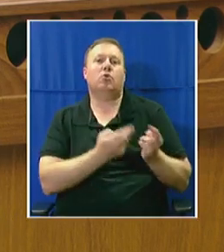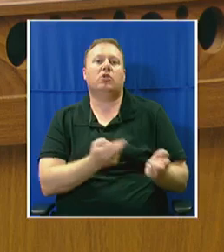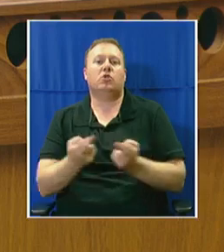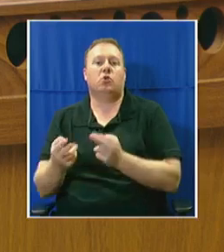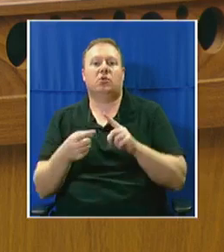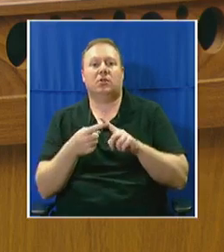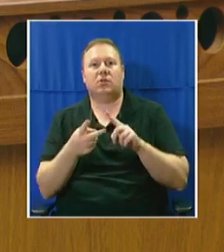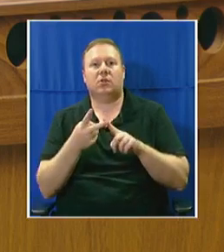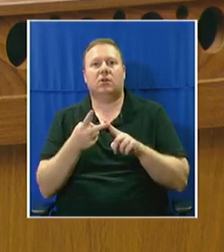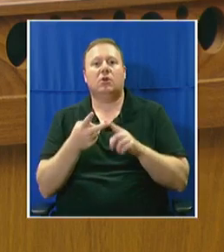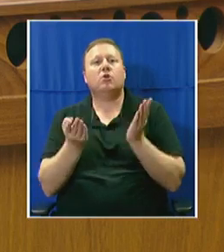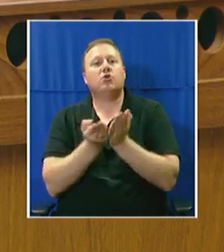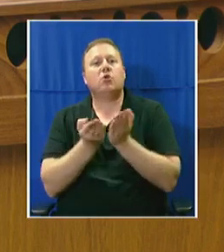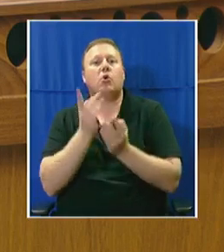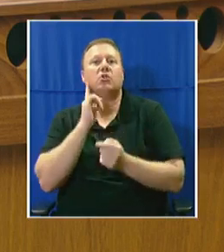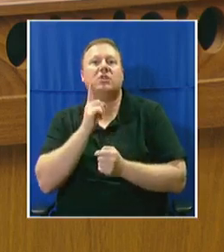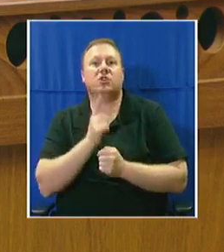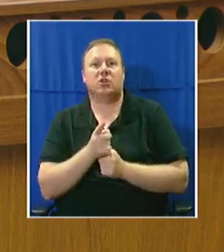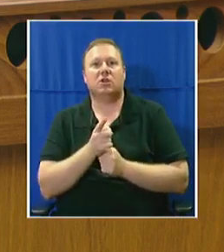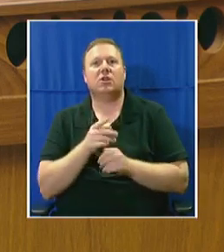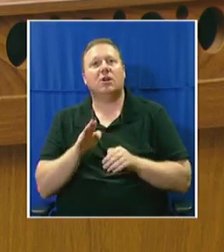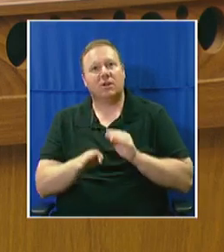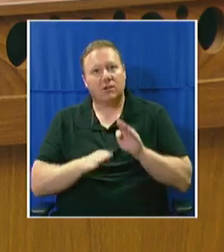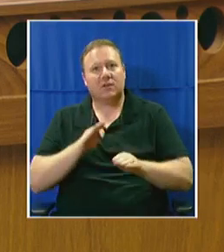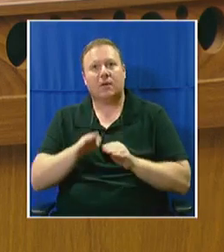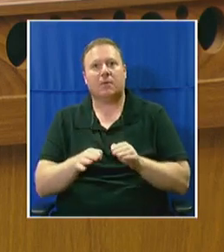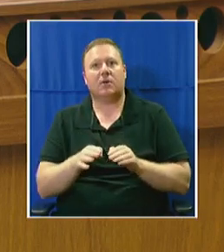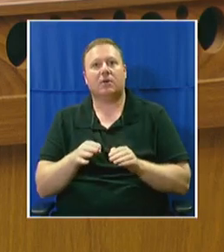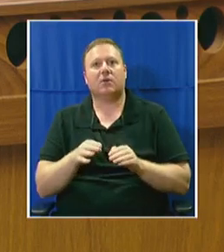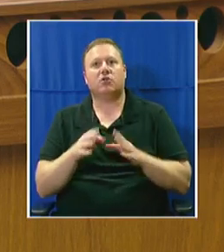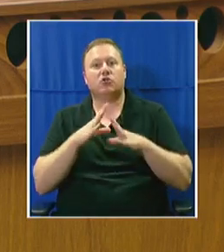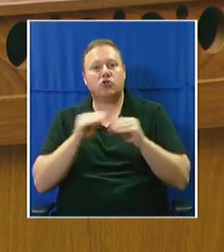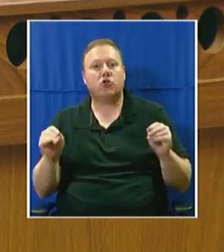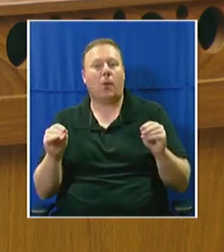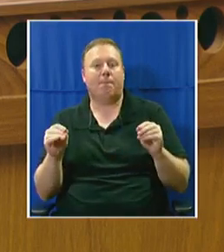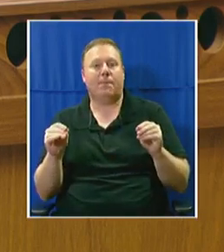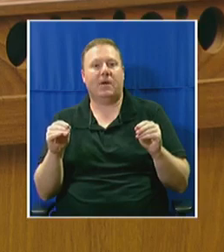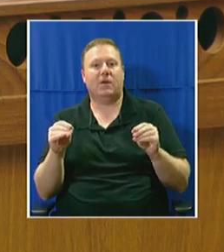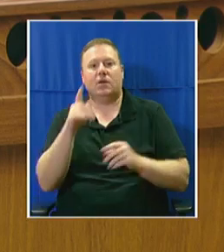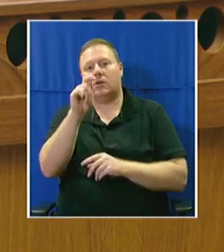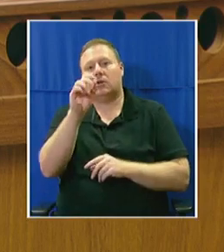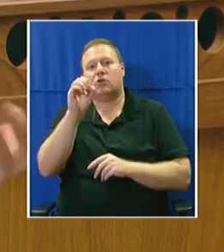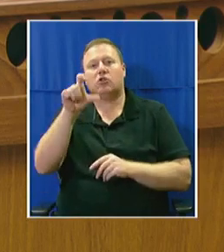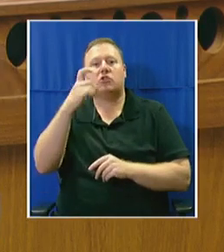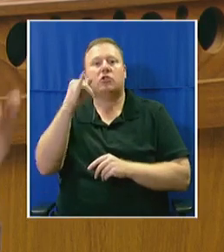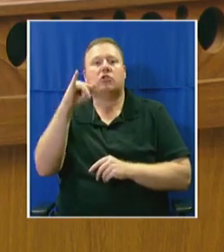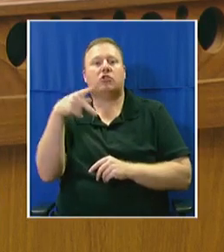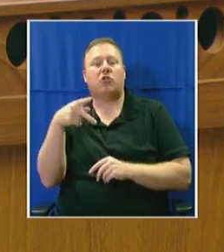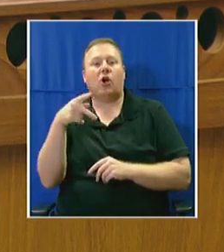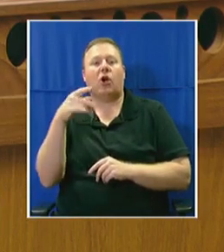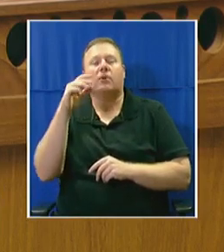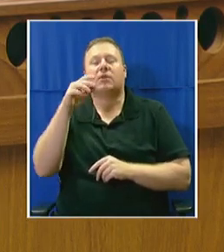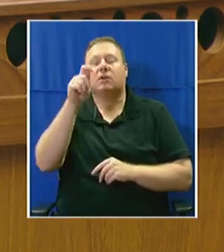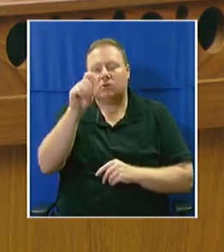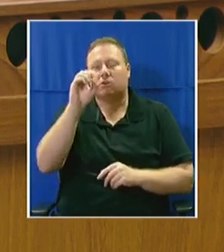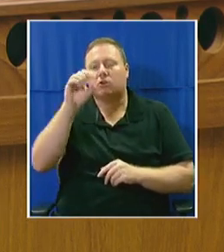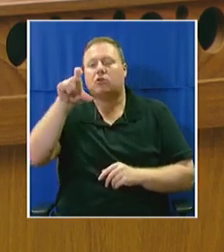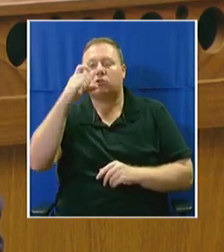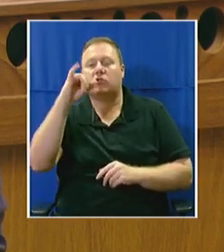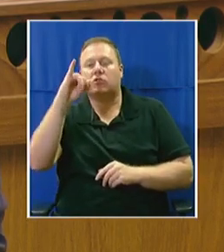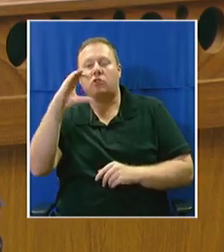leadership on this matter it's about the vice Chancellor in a university who has the power to decide how resources are